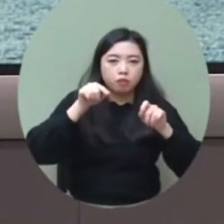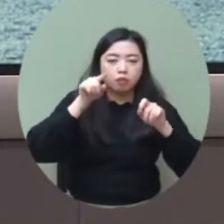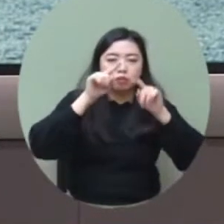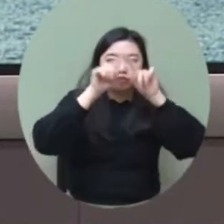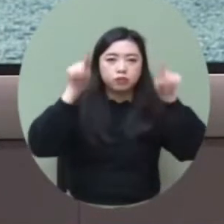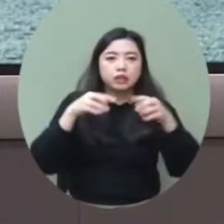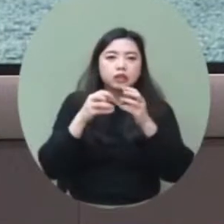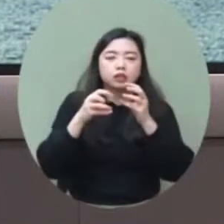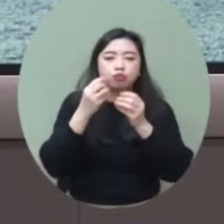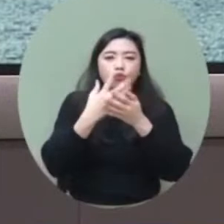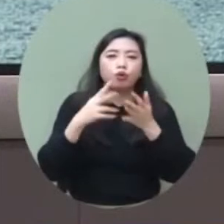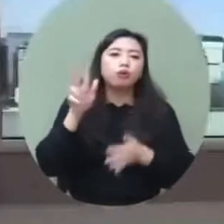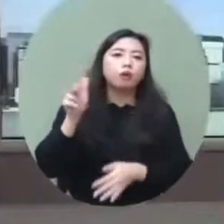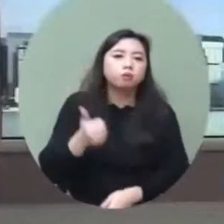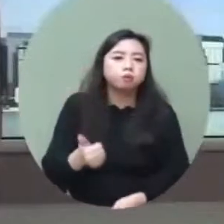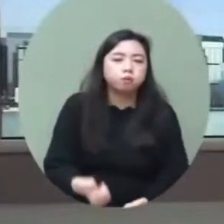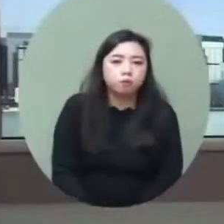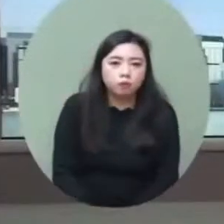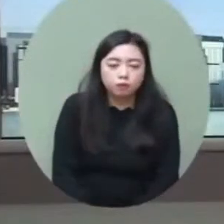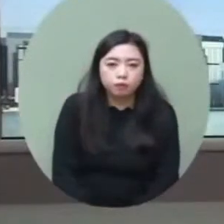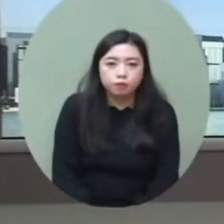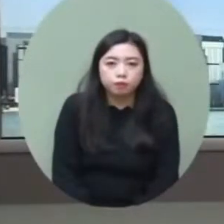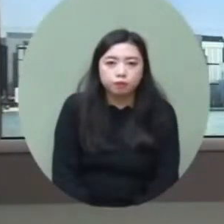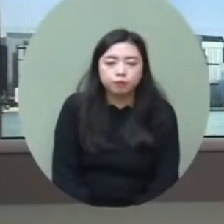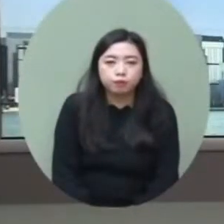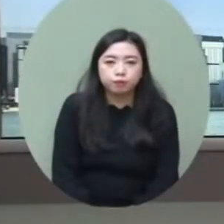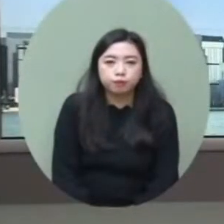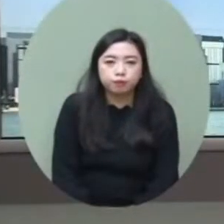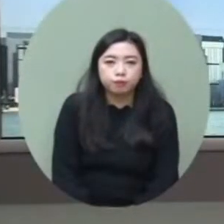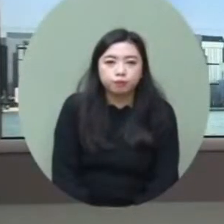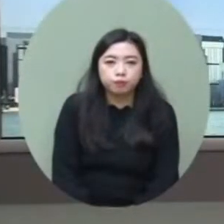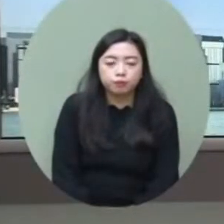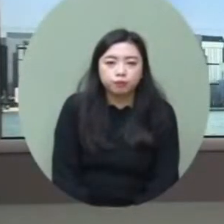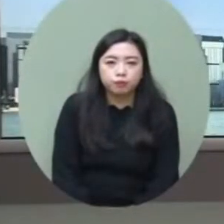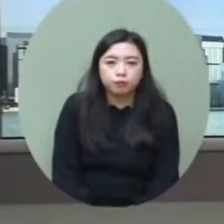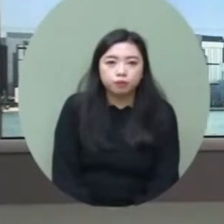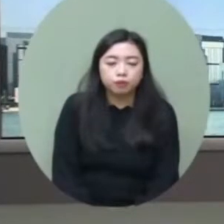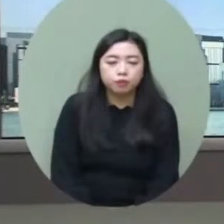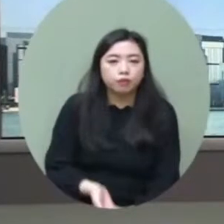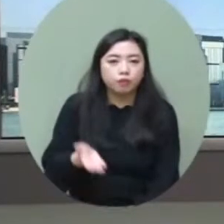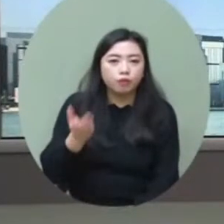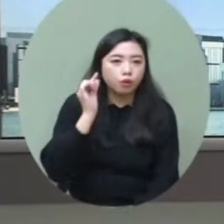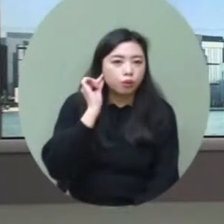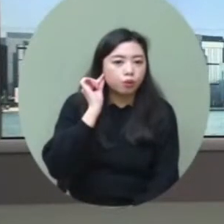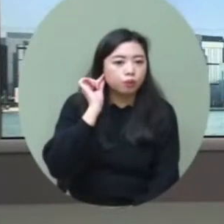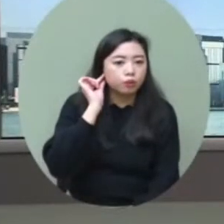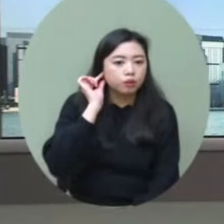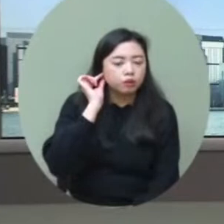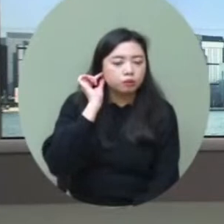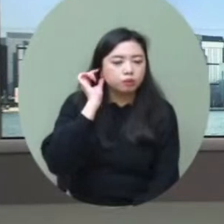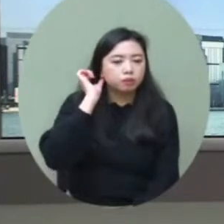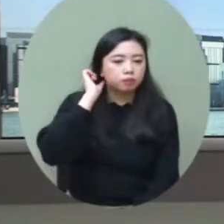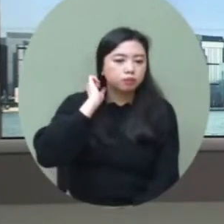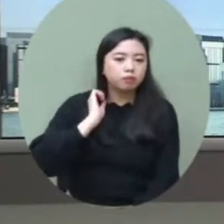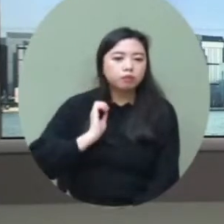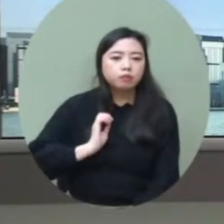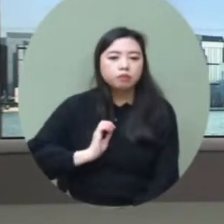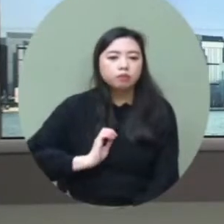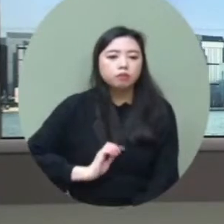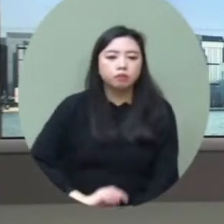And information or examples of RAT kits with a considerable level of accuracy are